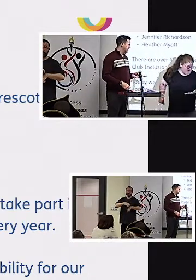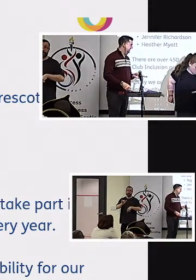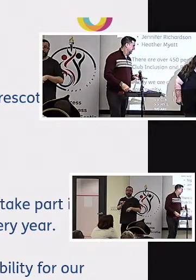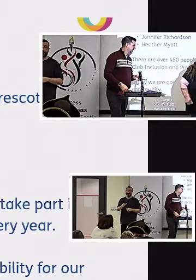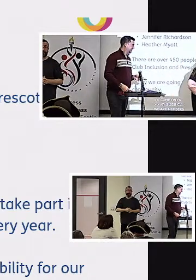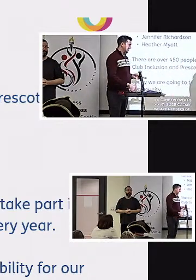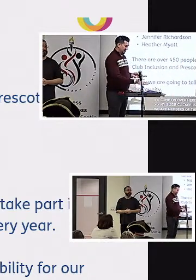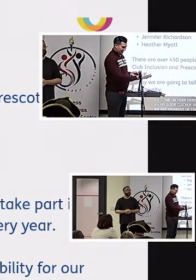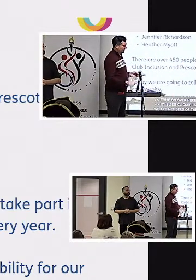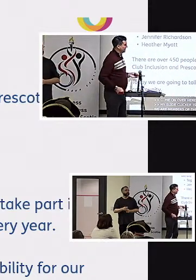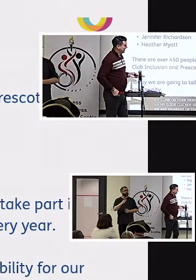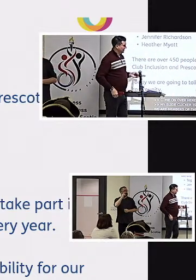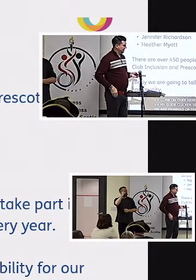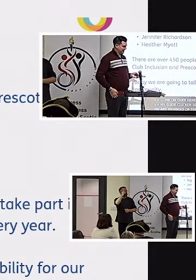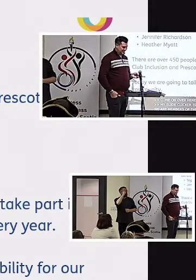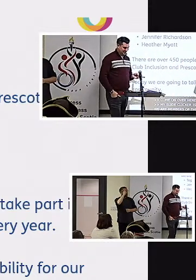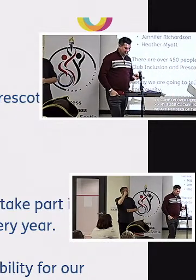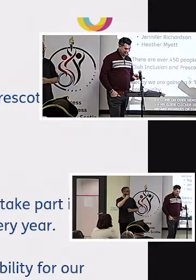right.